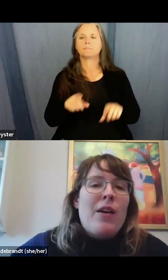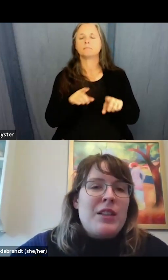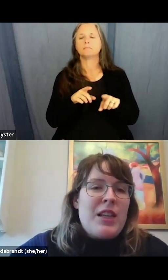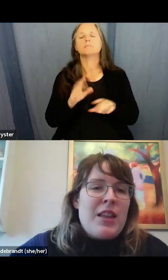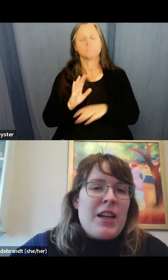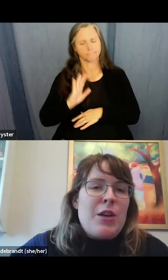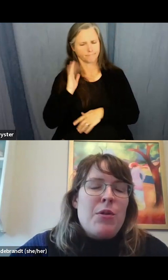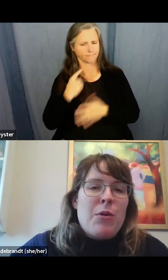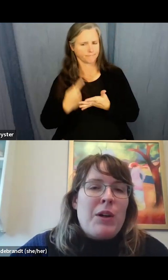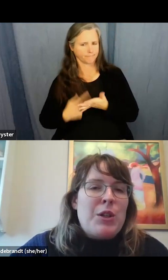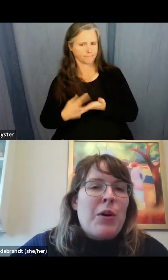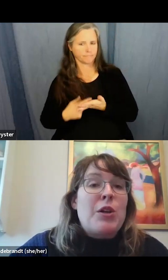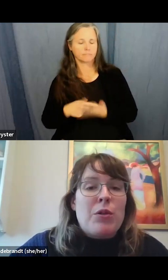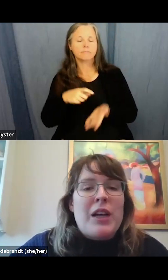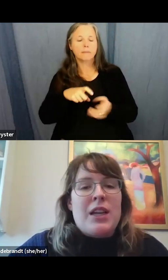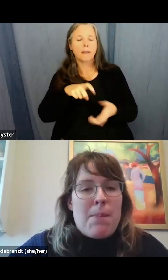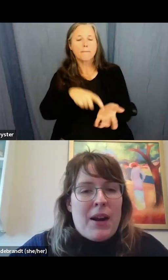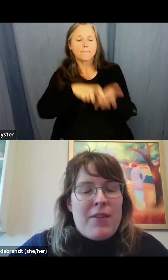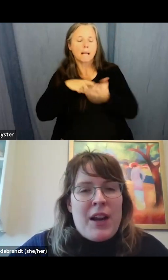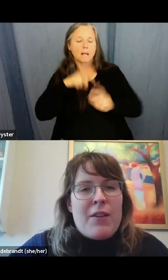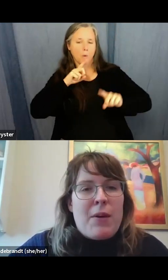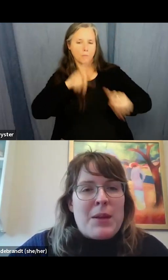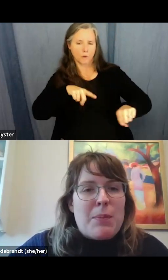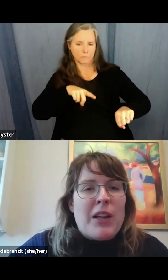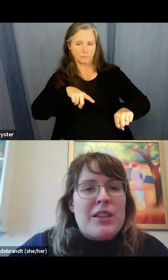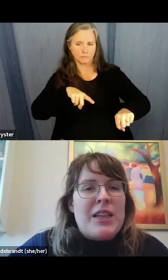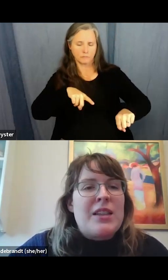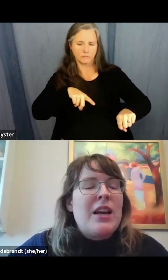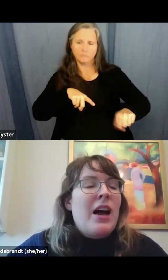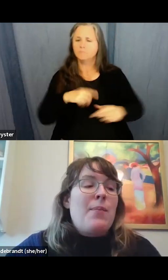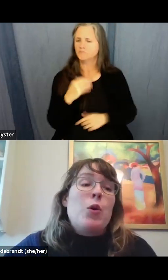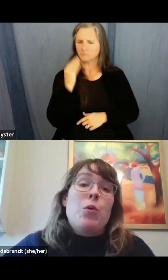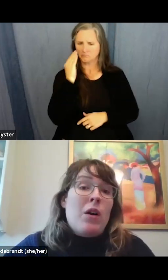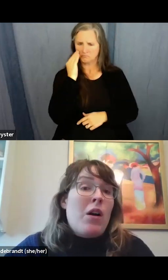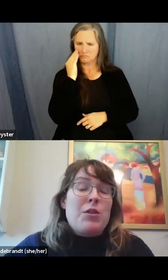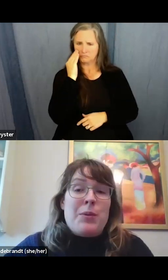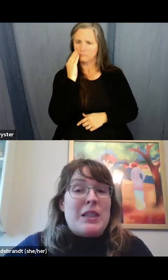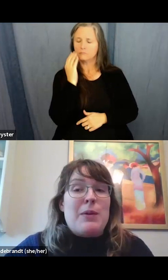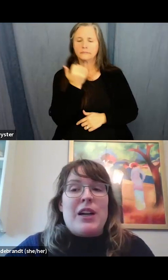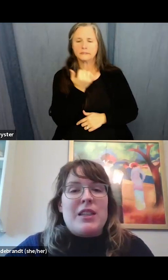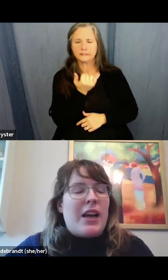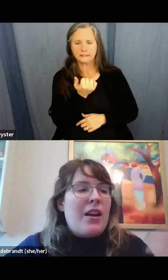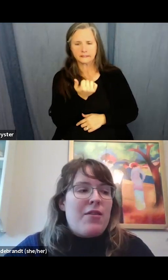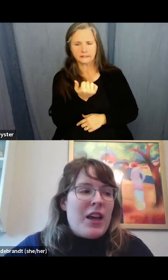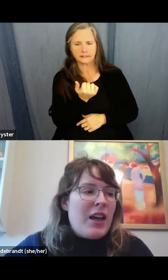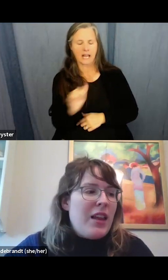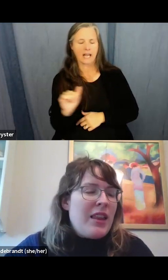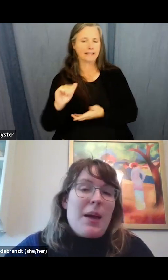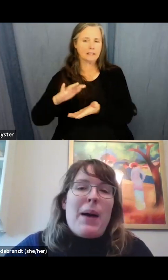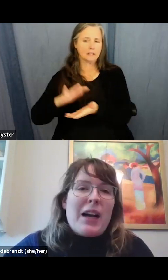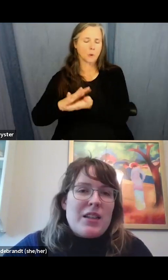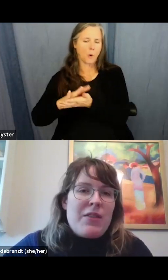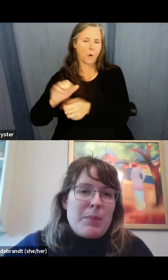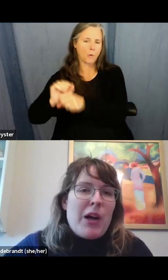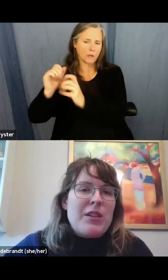but we often see that youth are the ones who are utilizing and benefiting from these policies, or are also experiencing kind of